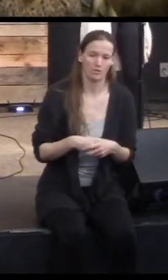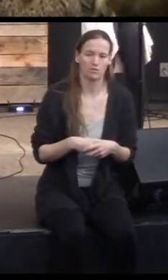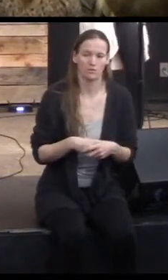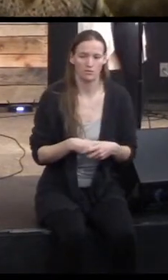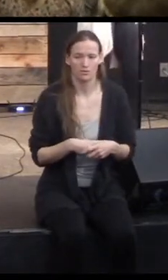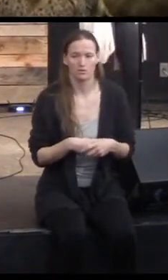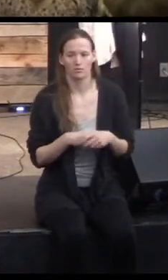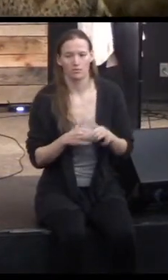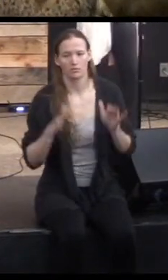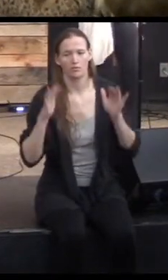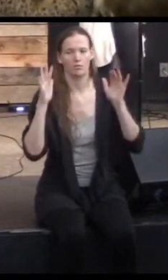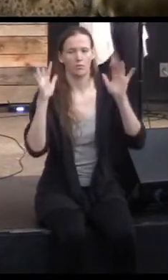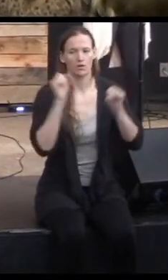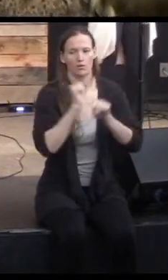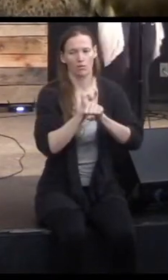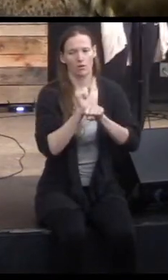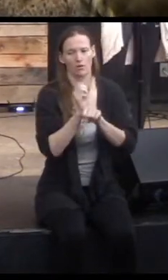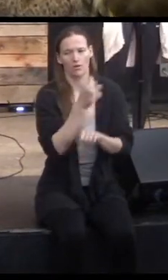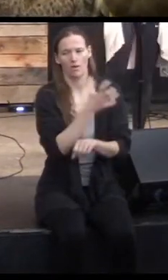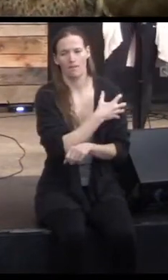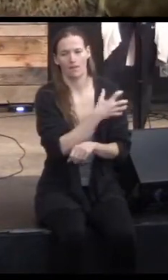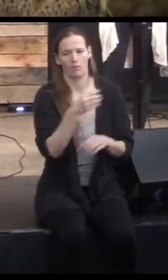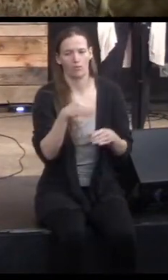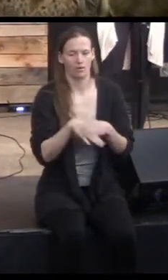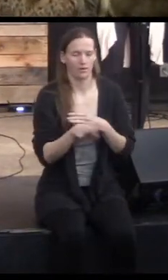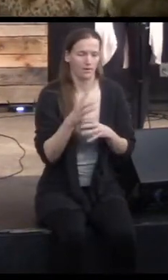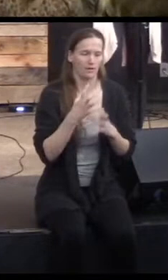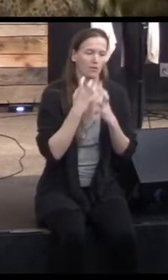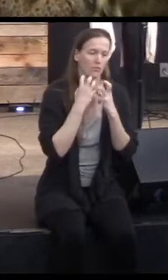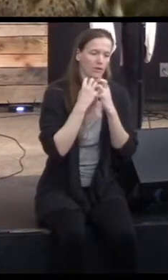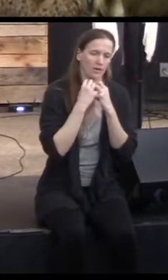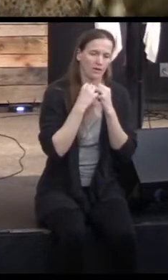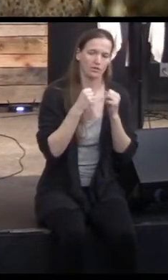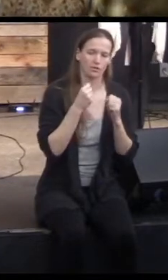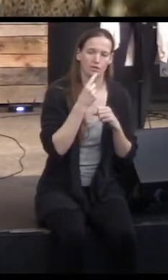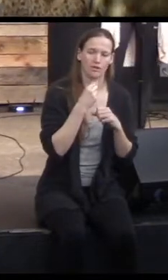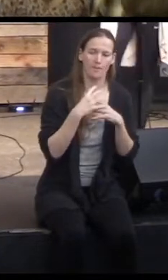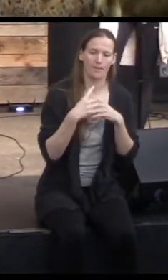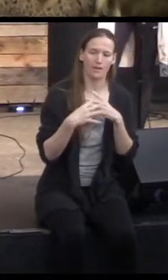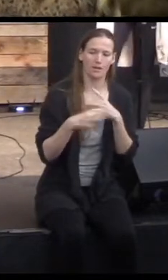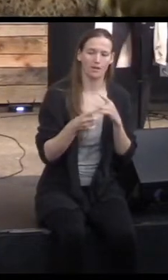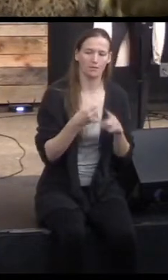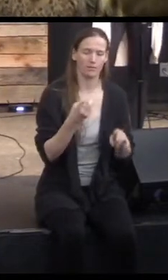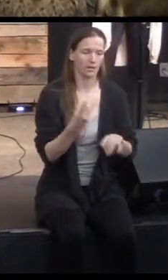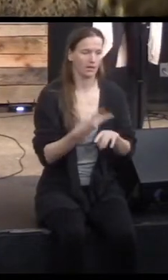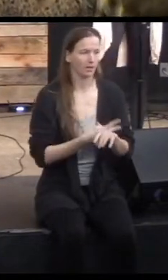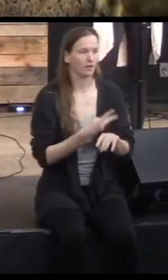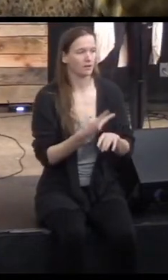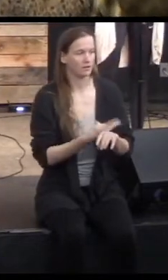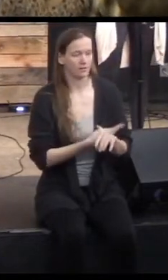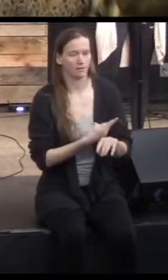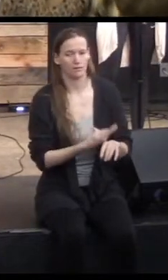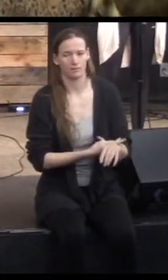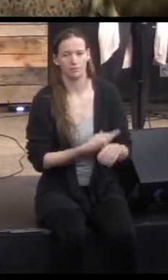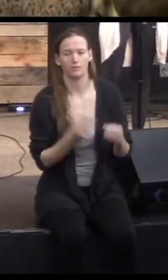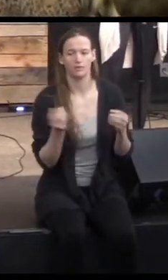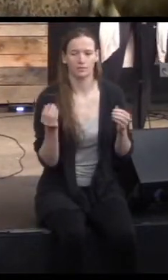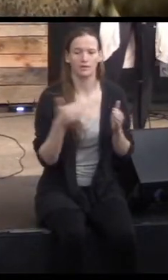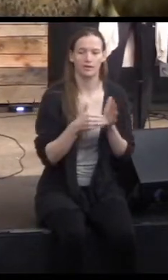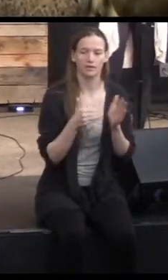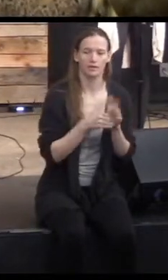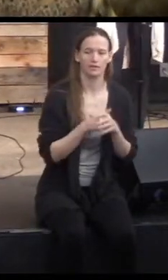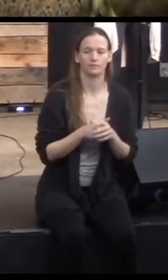power. There is power. Wonder-working power in the precious blood of the Lamb. See, not again. There is